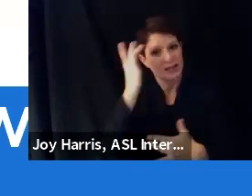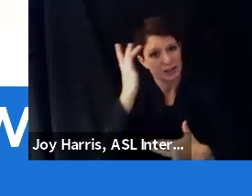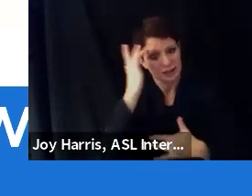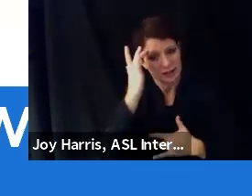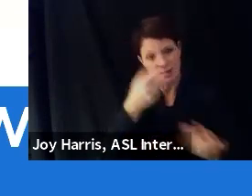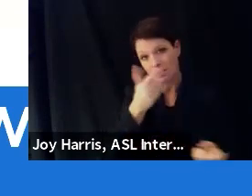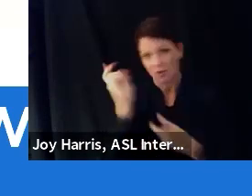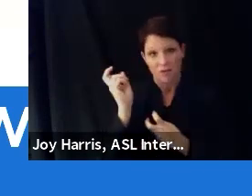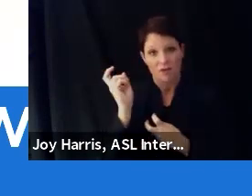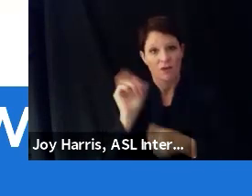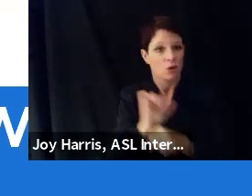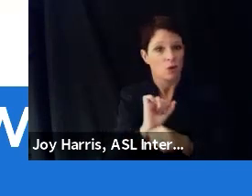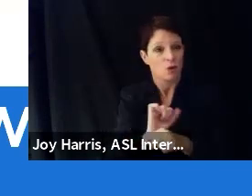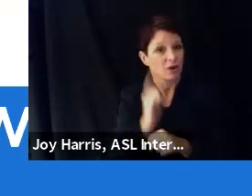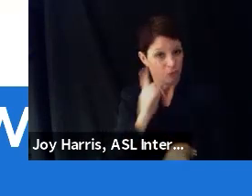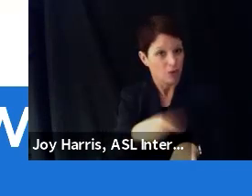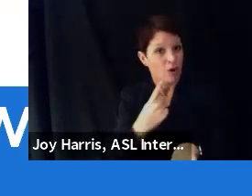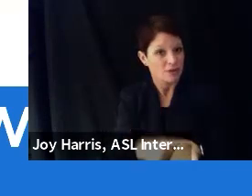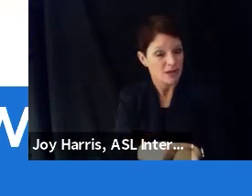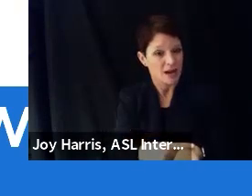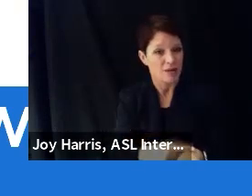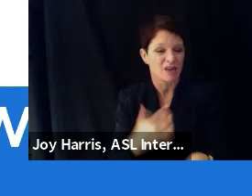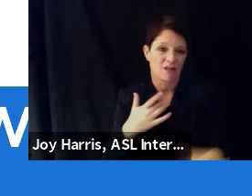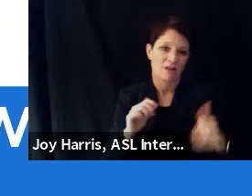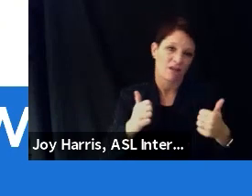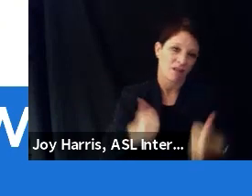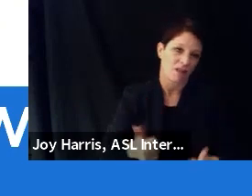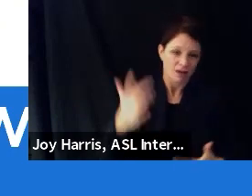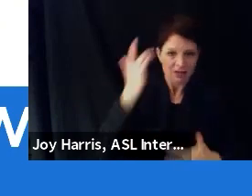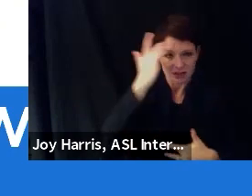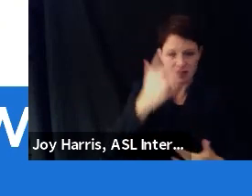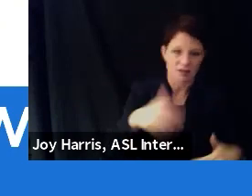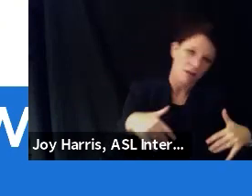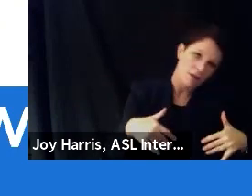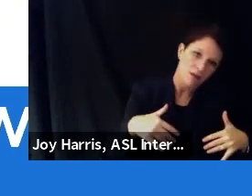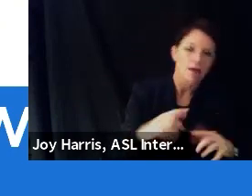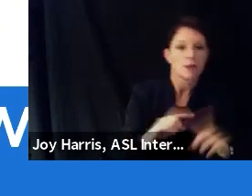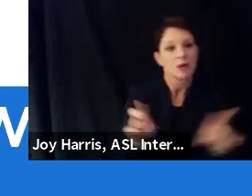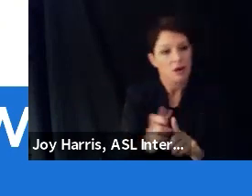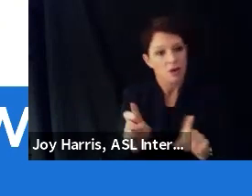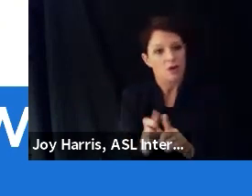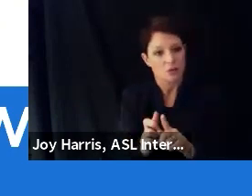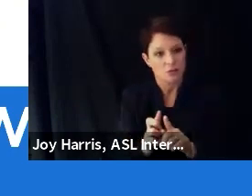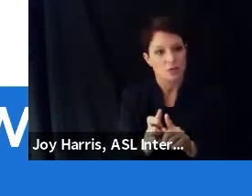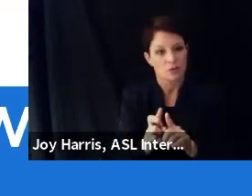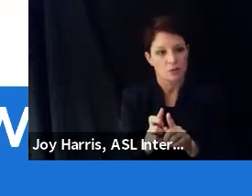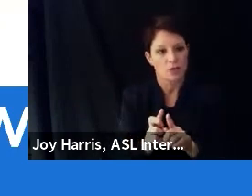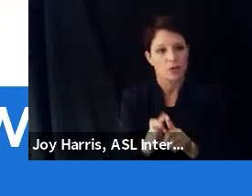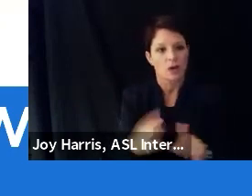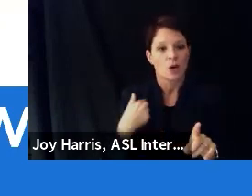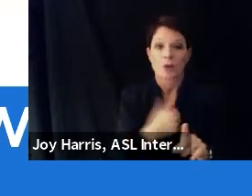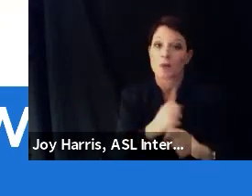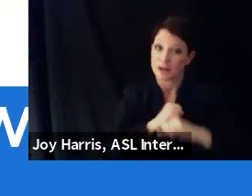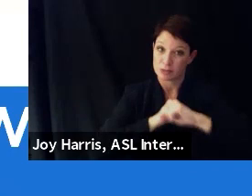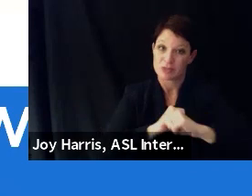of work for a pretty long time, make you feel pretty terrible. And then, of course, we want to